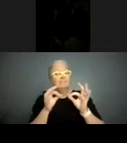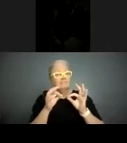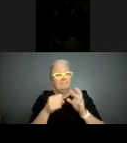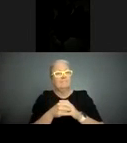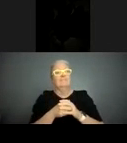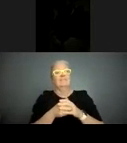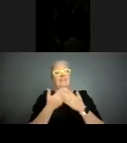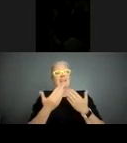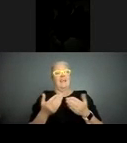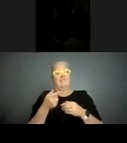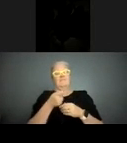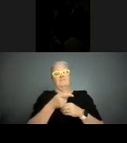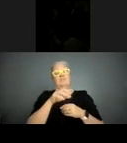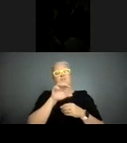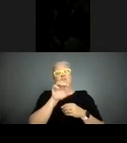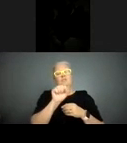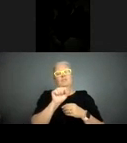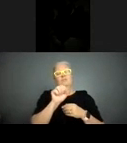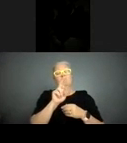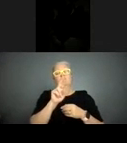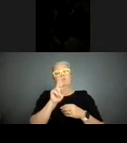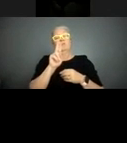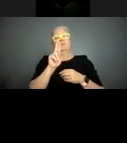in India with all of this.